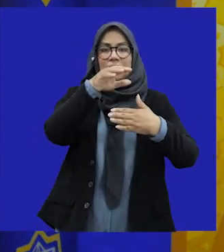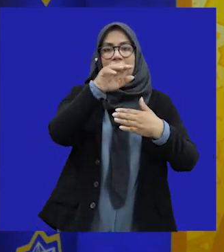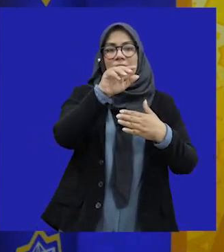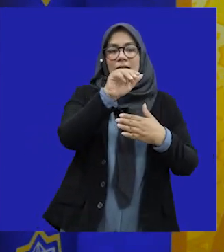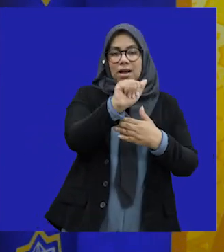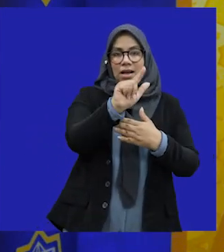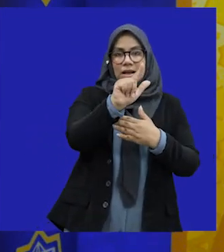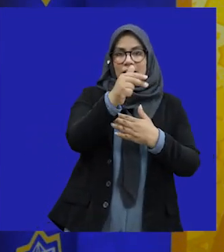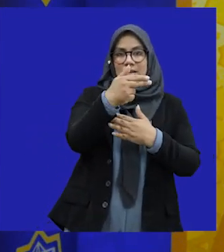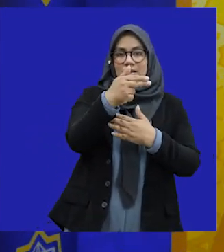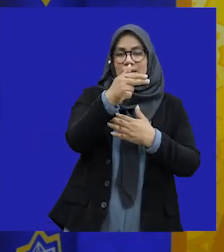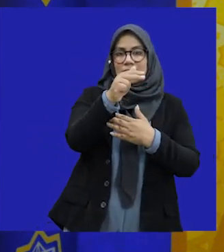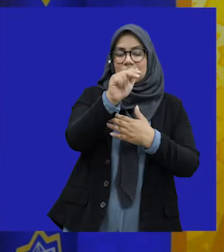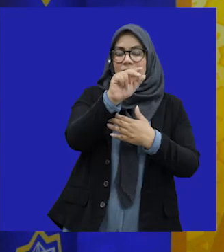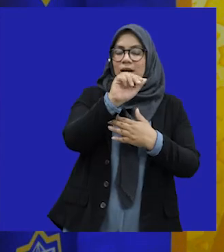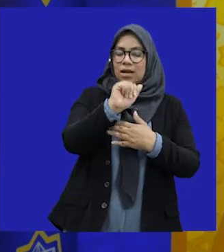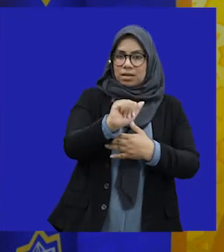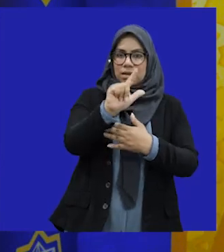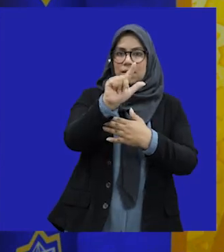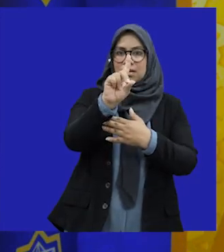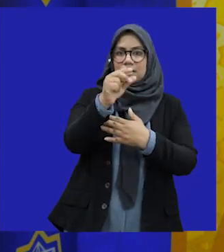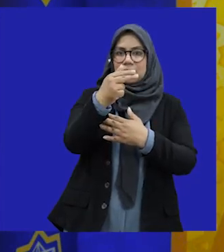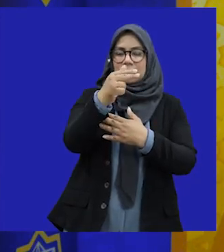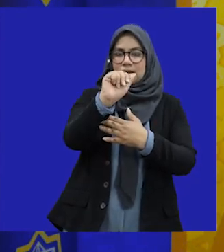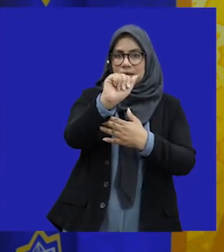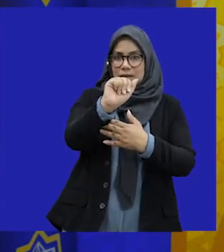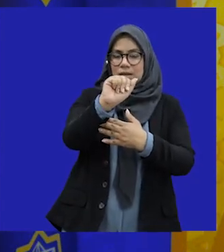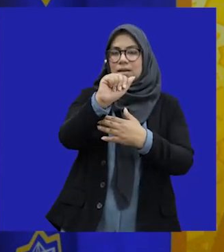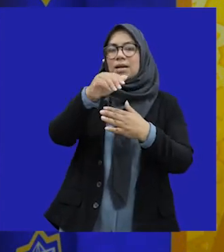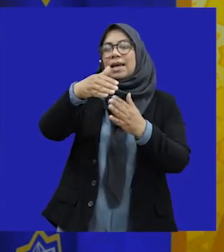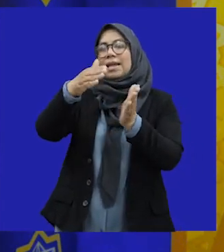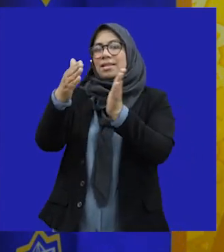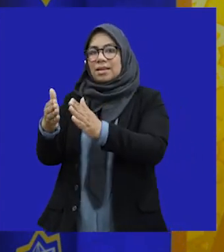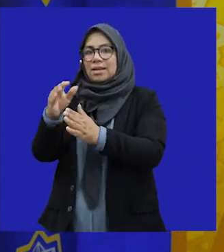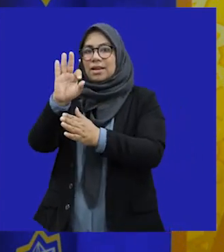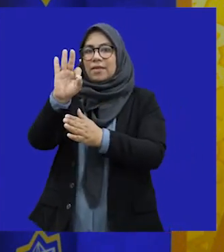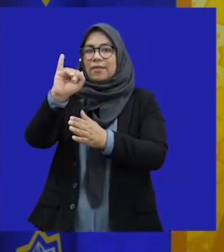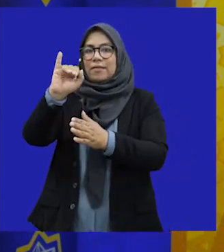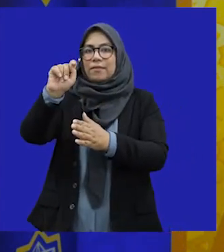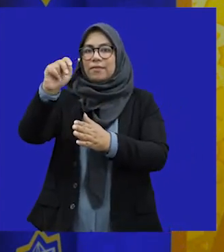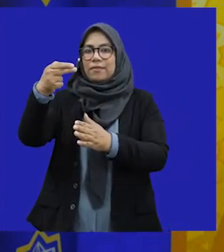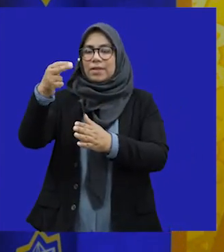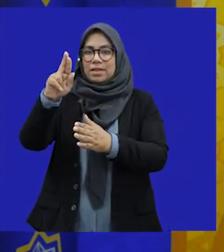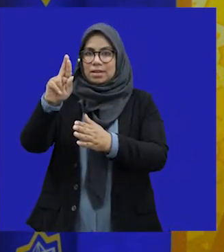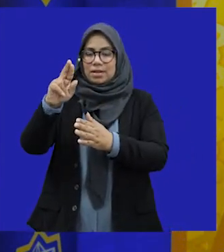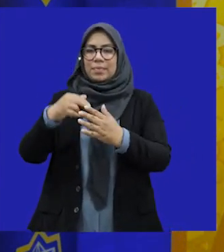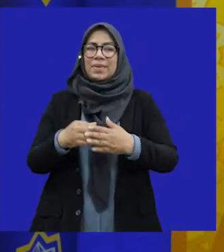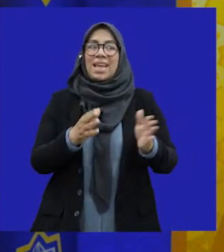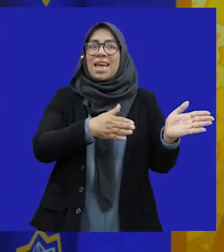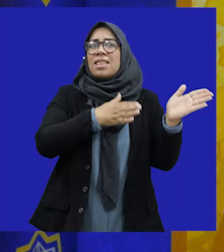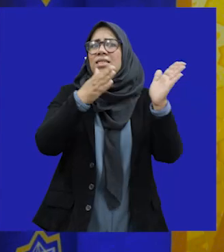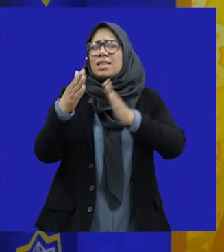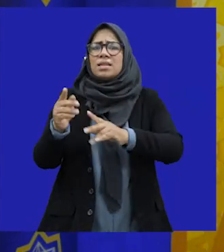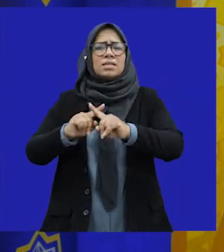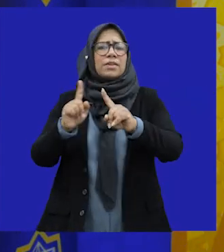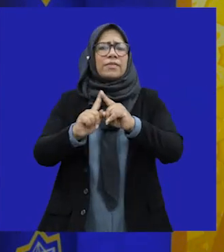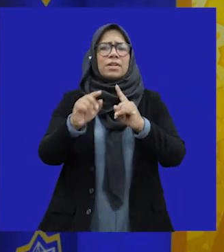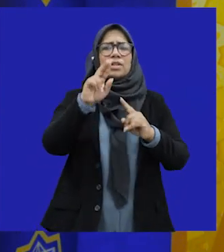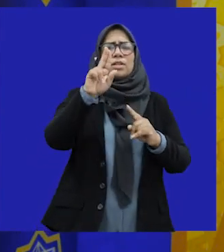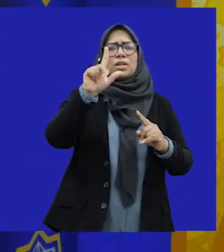Eid, and also the Khusuf and Kusuf prayers, meaning the lunar and solar eclipse